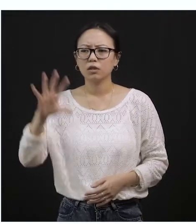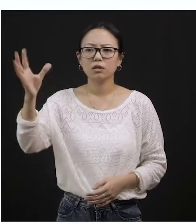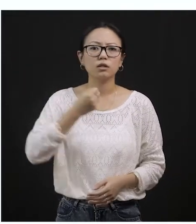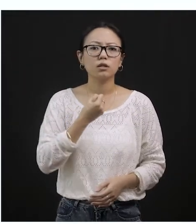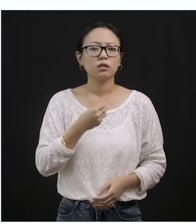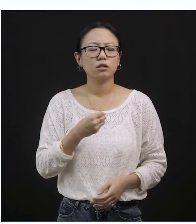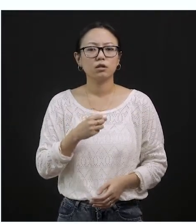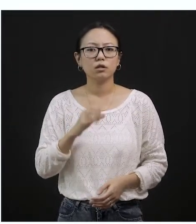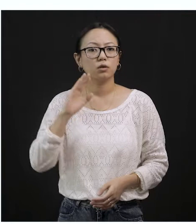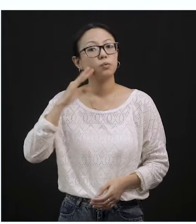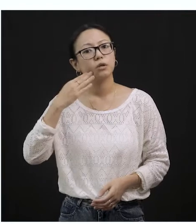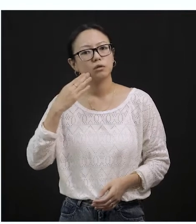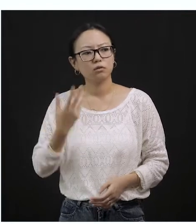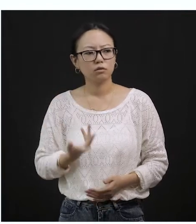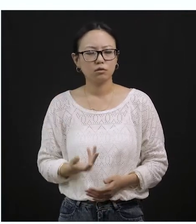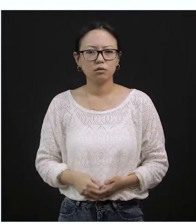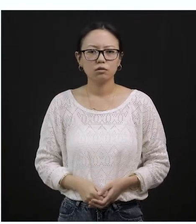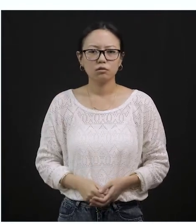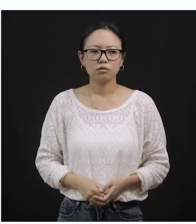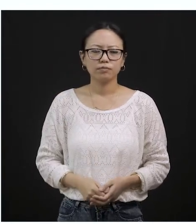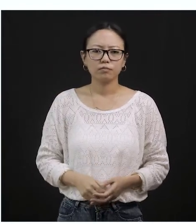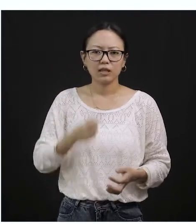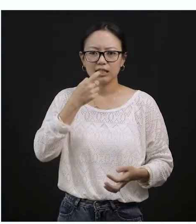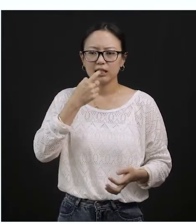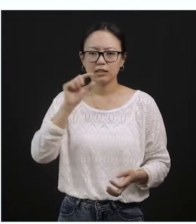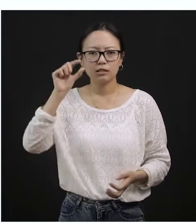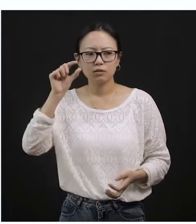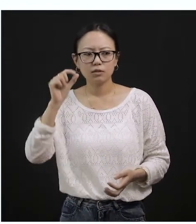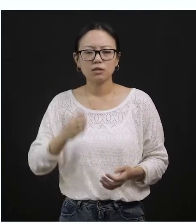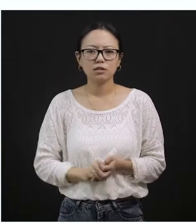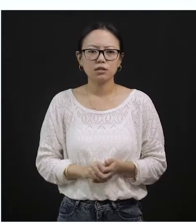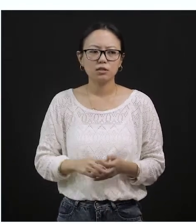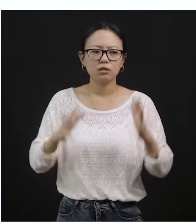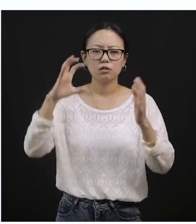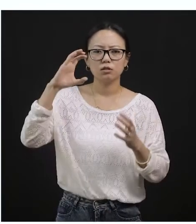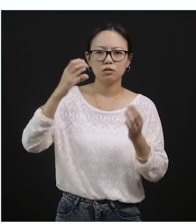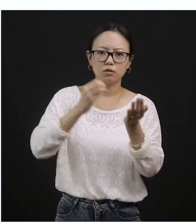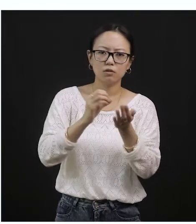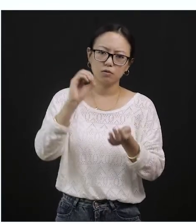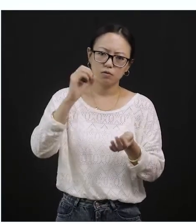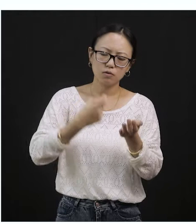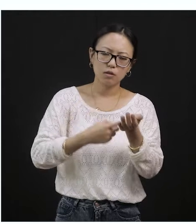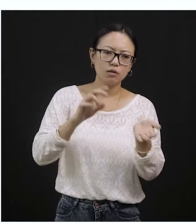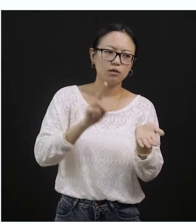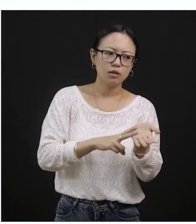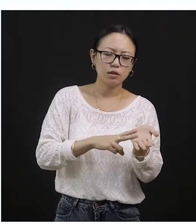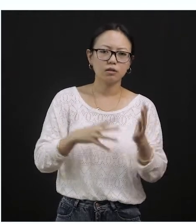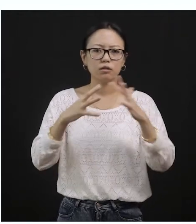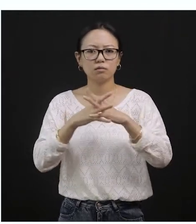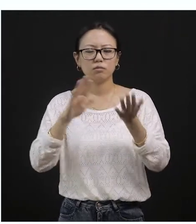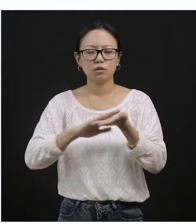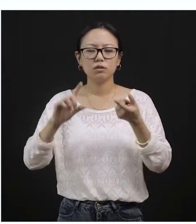means rice, wheat, rice, and corn, and also some pulses. These are